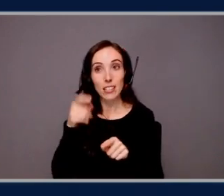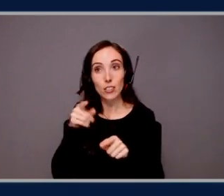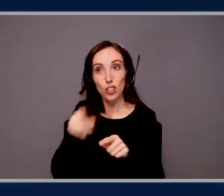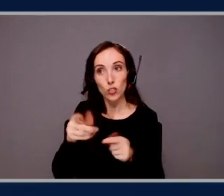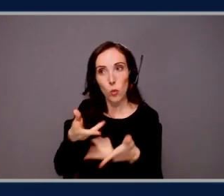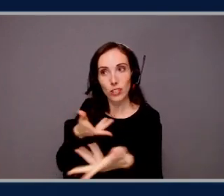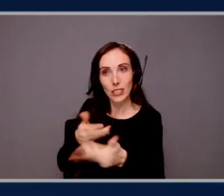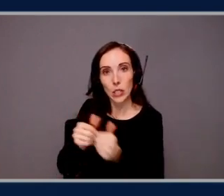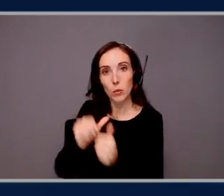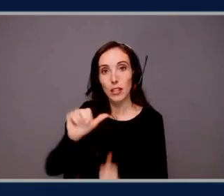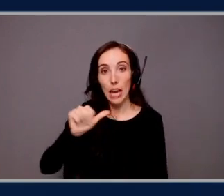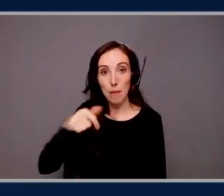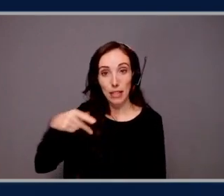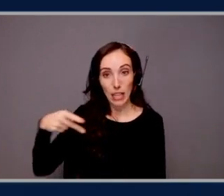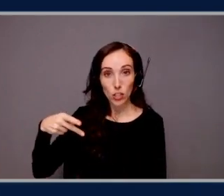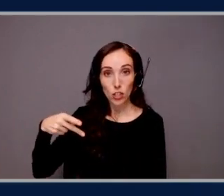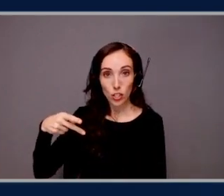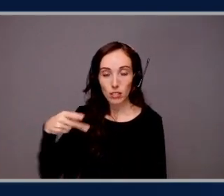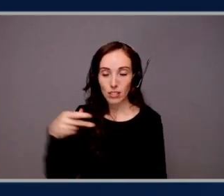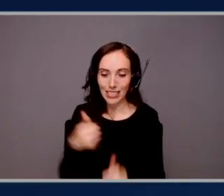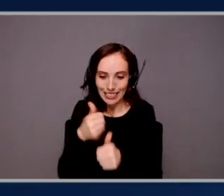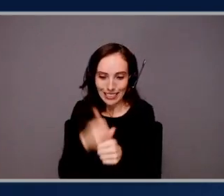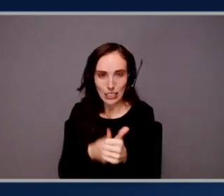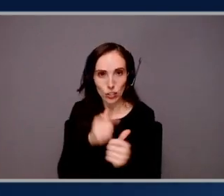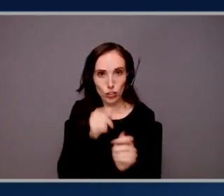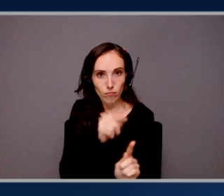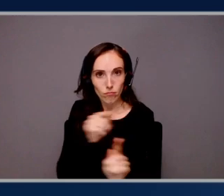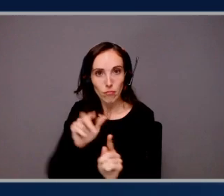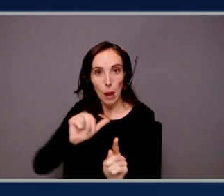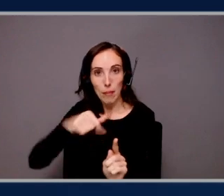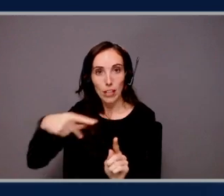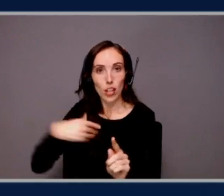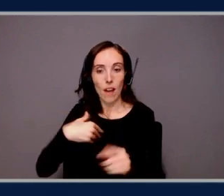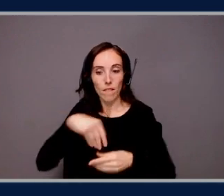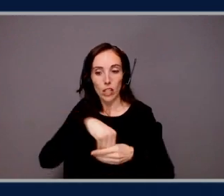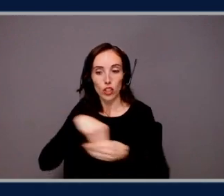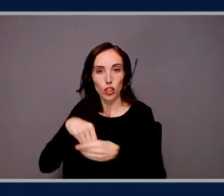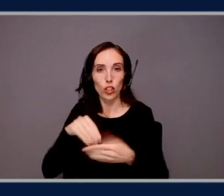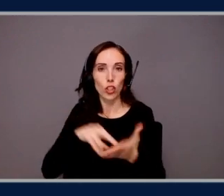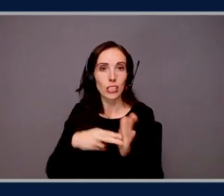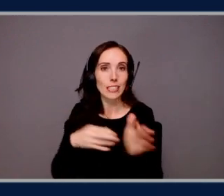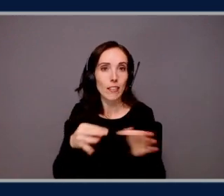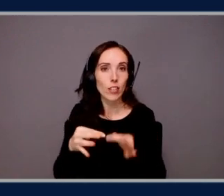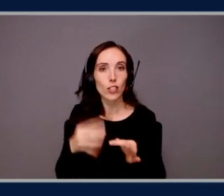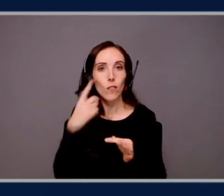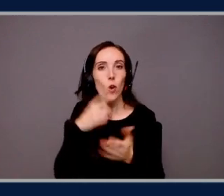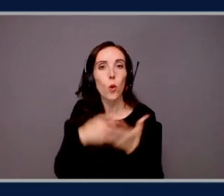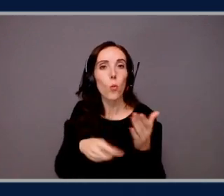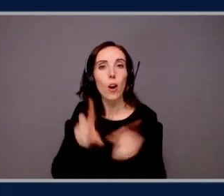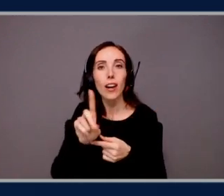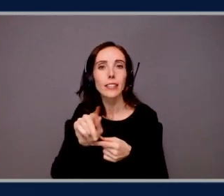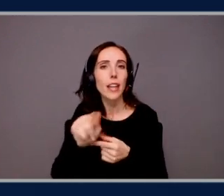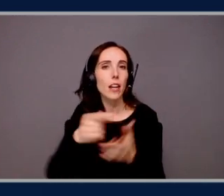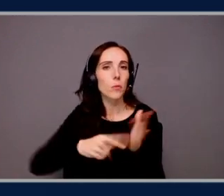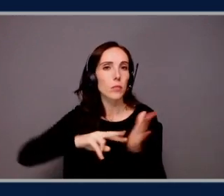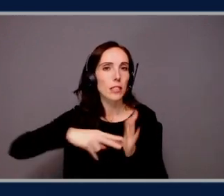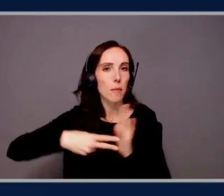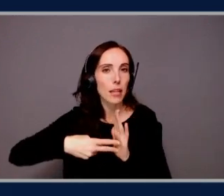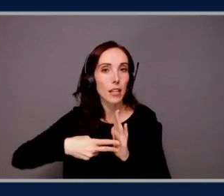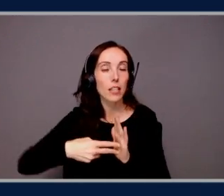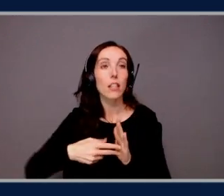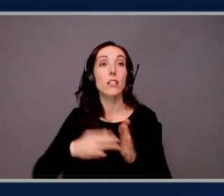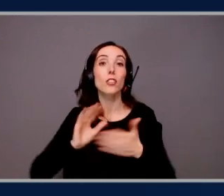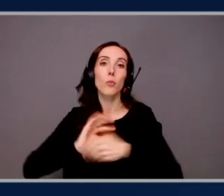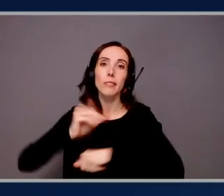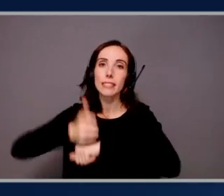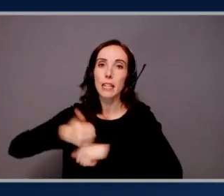applications, there's also each application has their own internal definition of what data means. So bringing that in a standardized format so you can do analytics is a bit